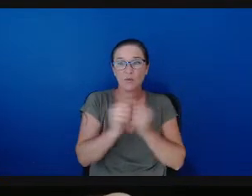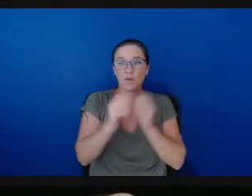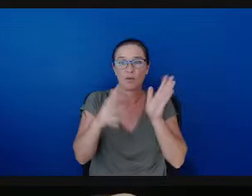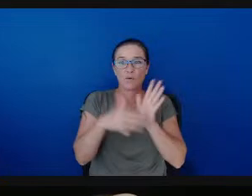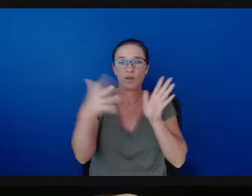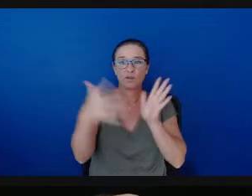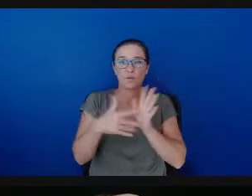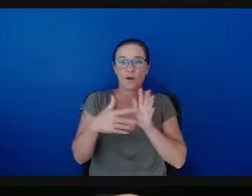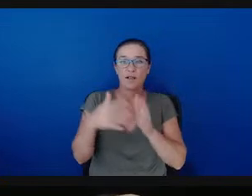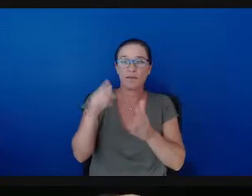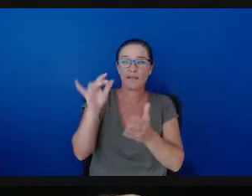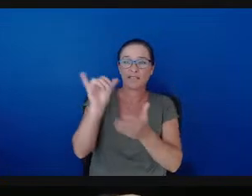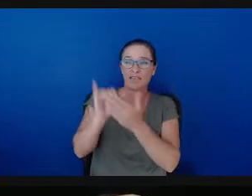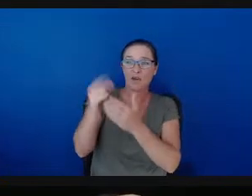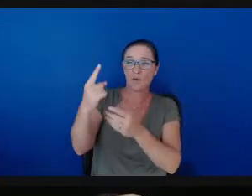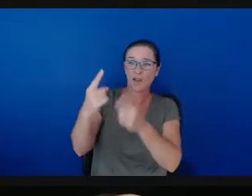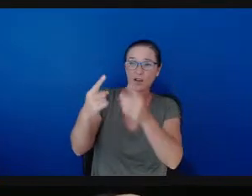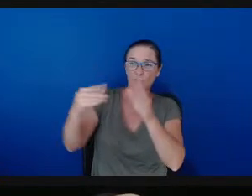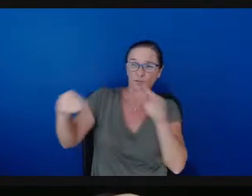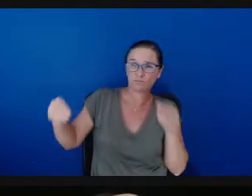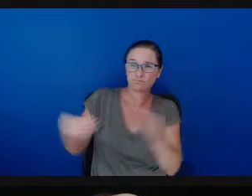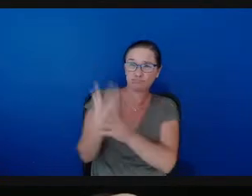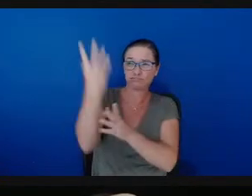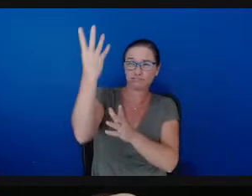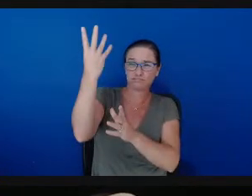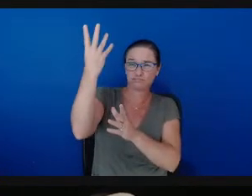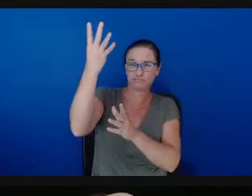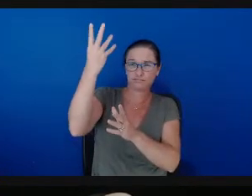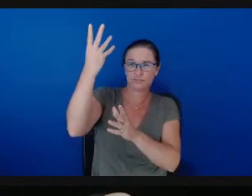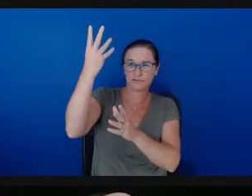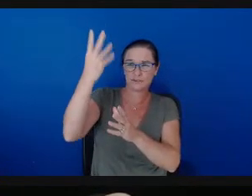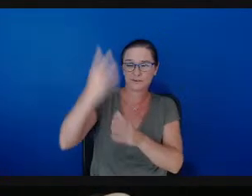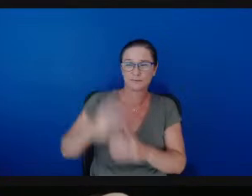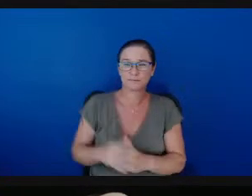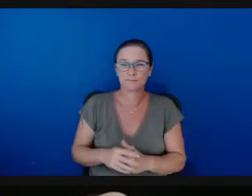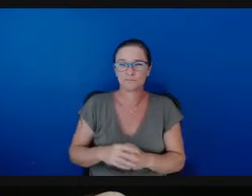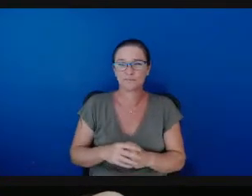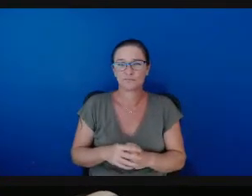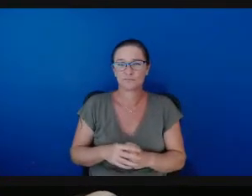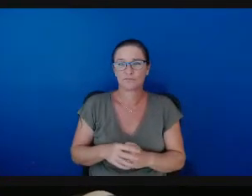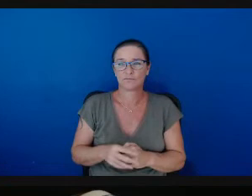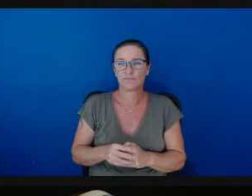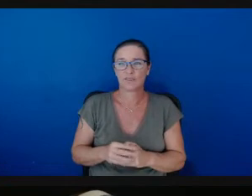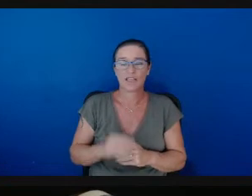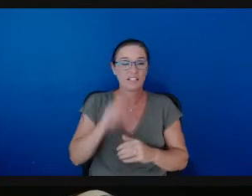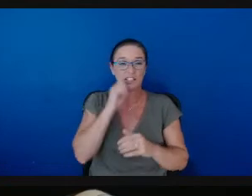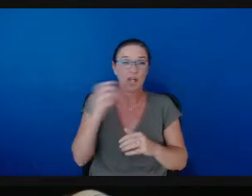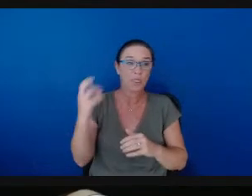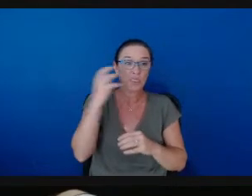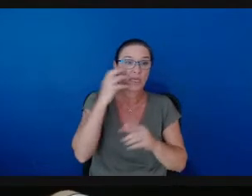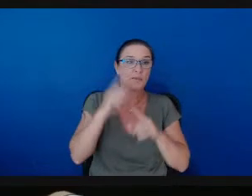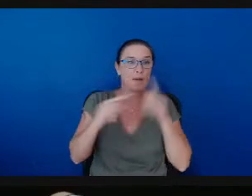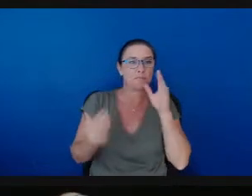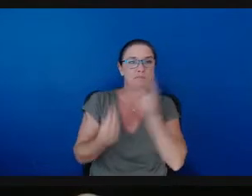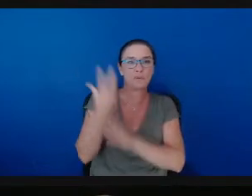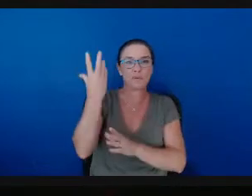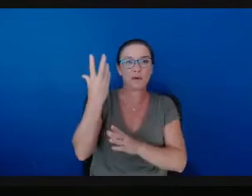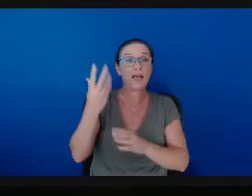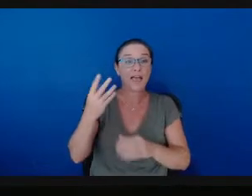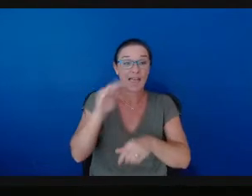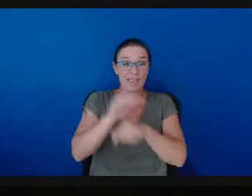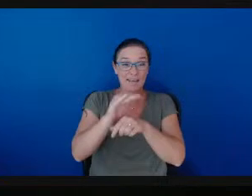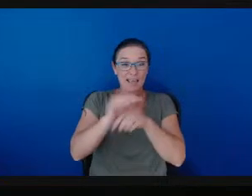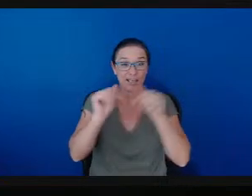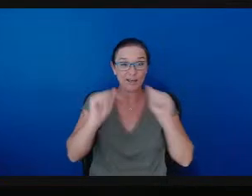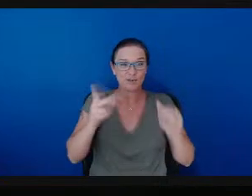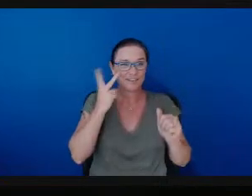like this one. It's hard to tell, but there's material rising all the way up to here. Yeah, not very dense, but it's blasting upwards. At night, you'd see it as like a